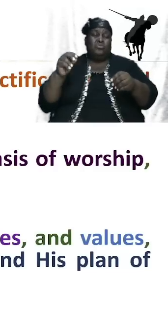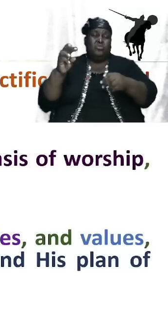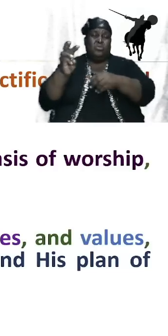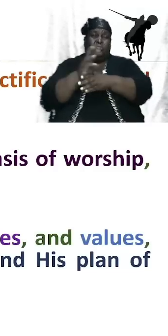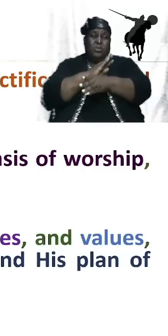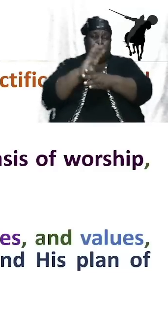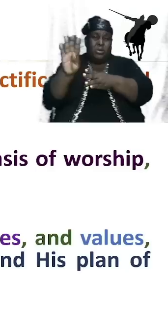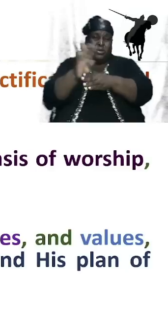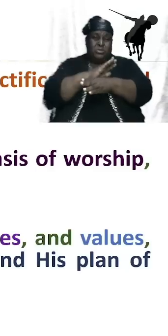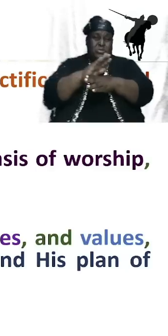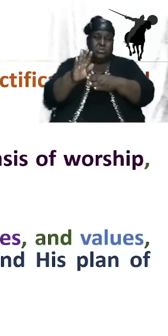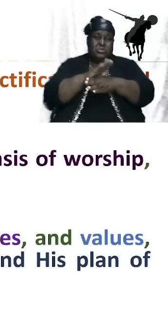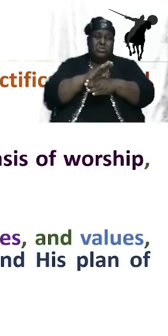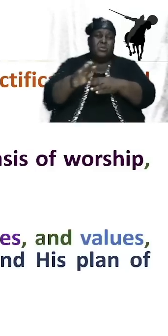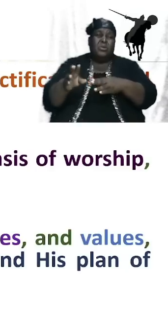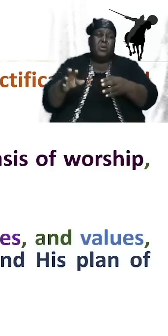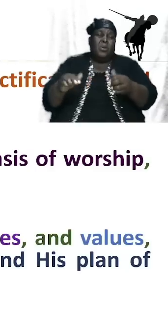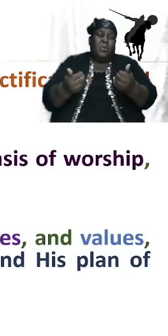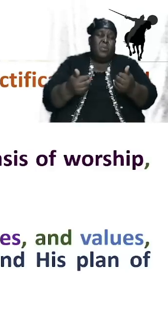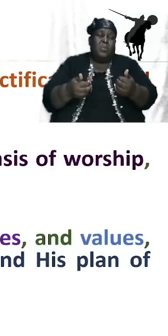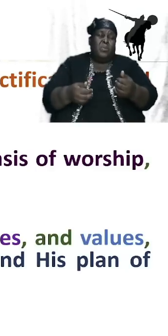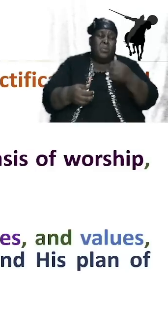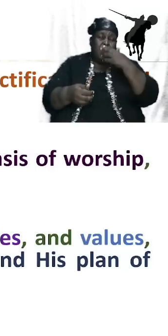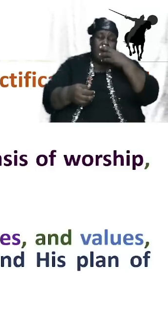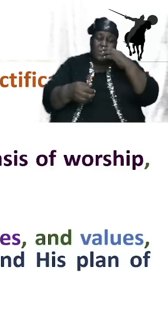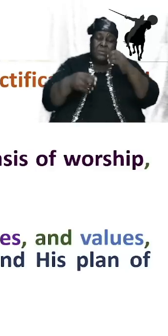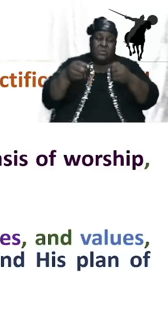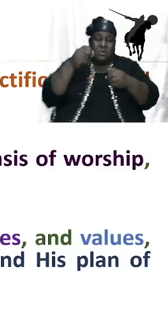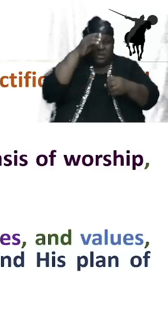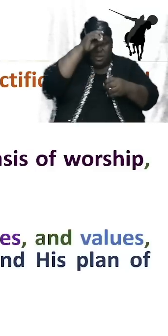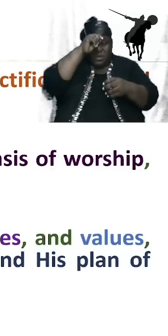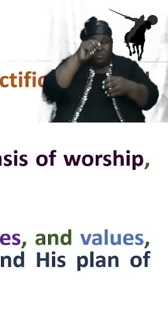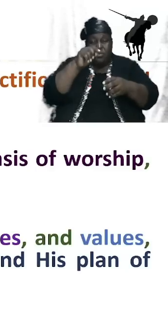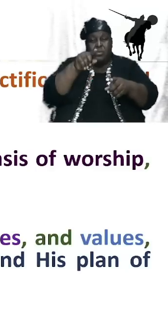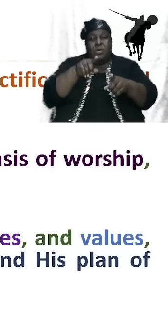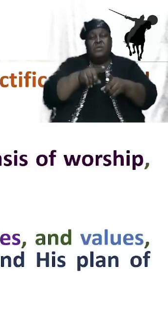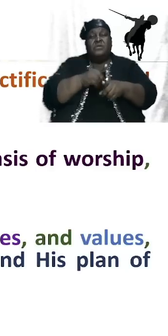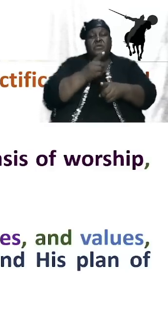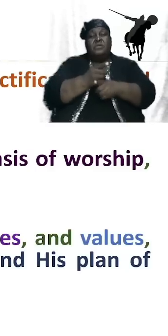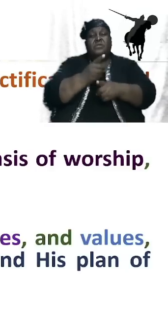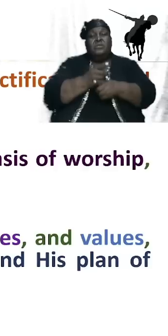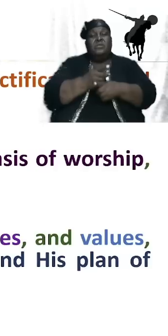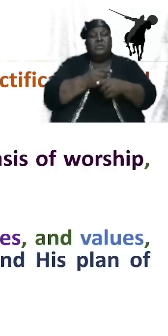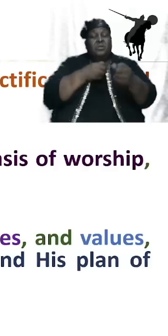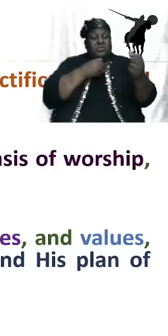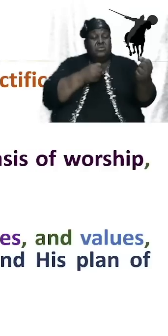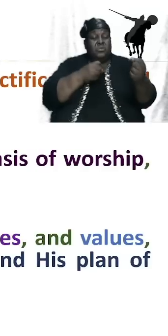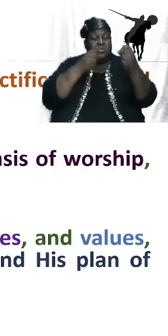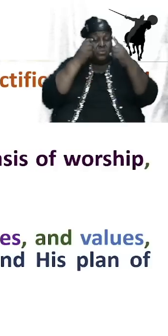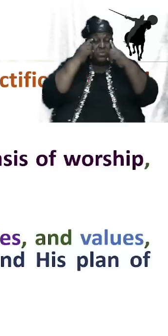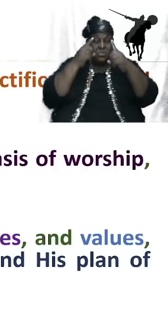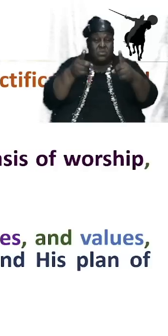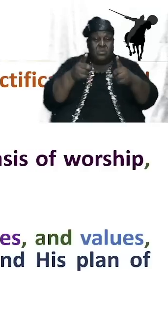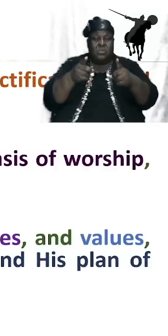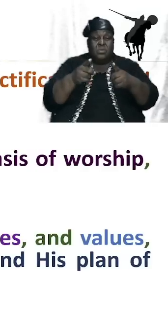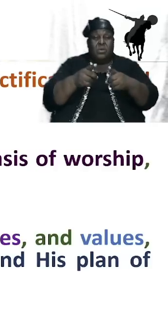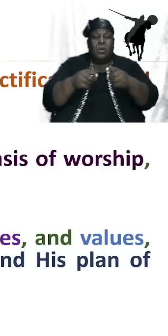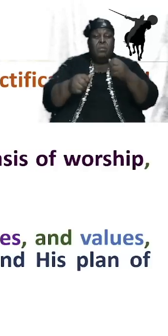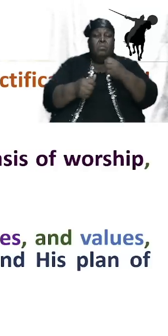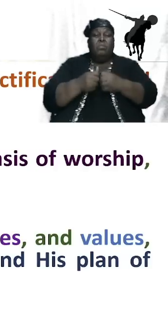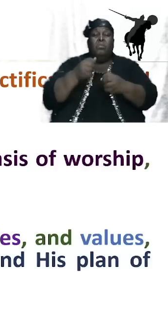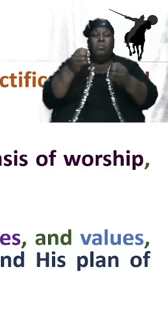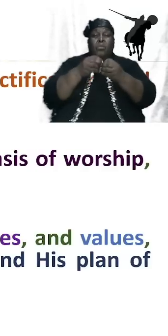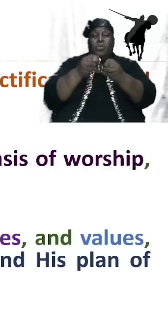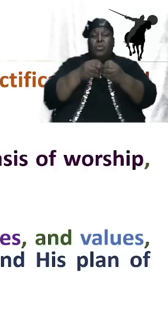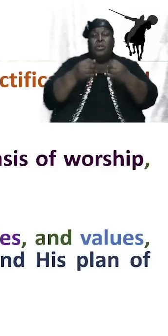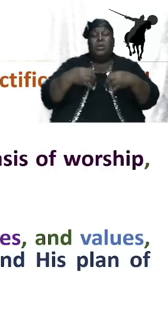your co-worker, how you deal with your brother. Sound doctrine. And as I said before, what makes it even the more important is that